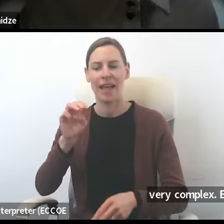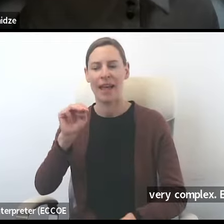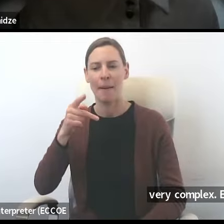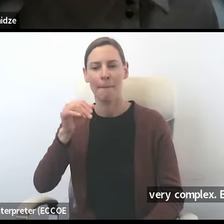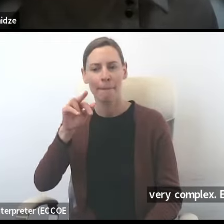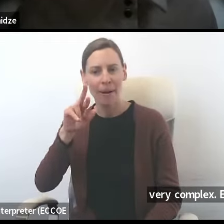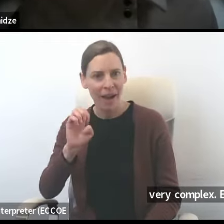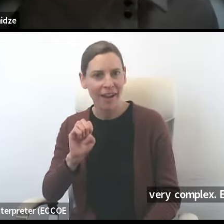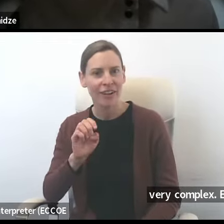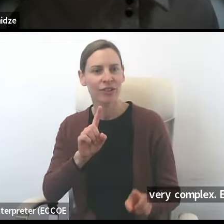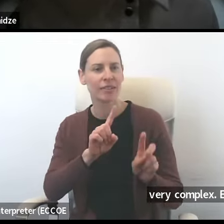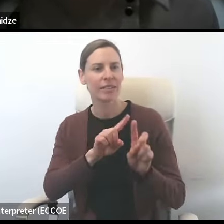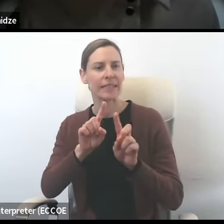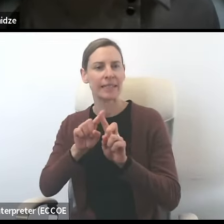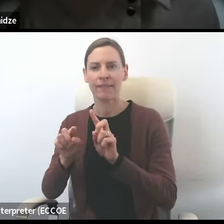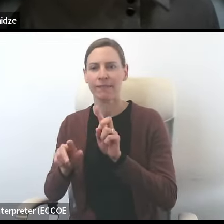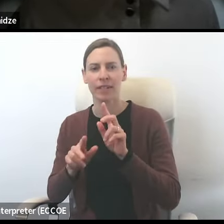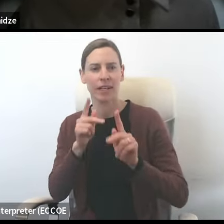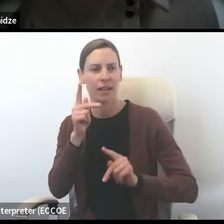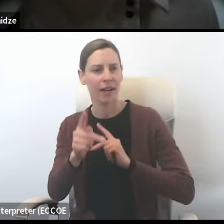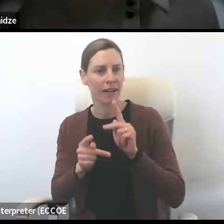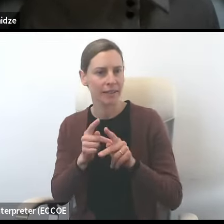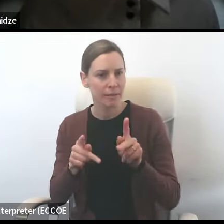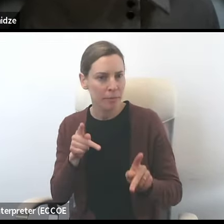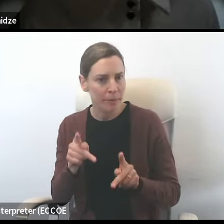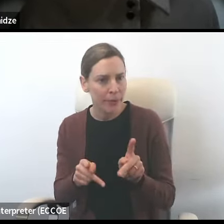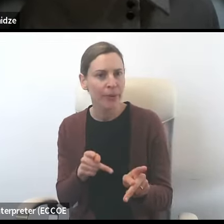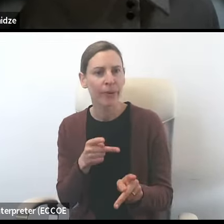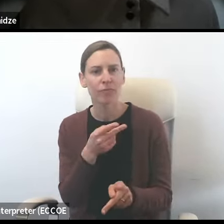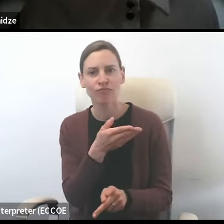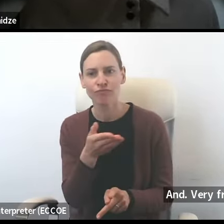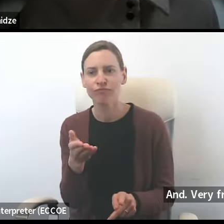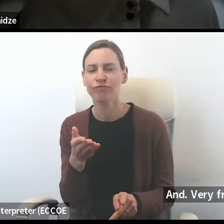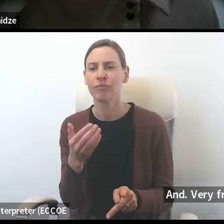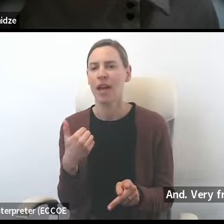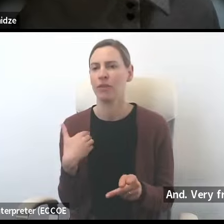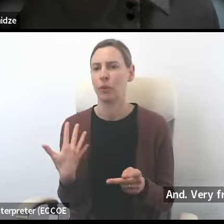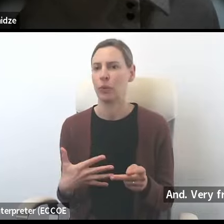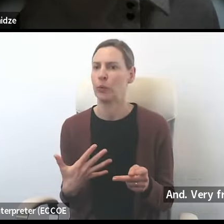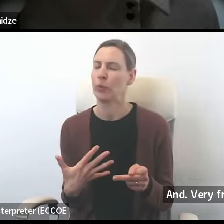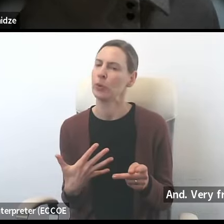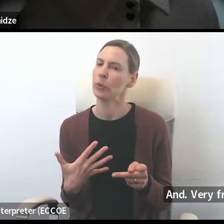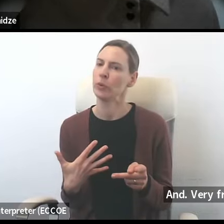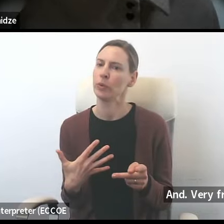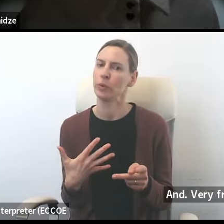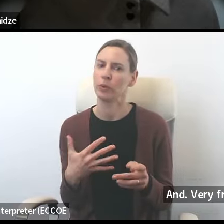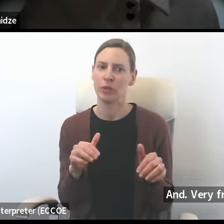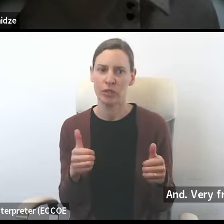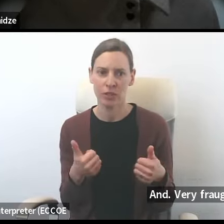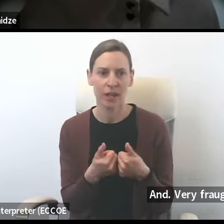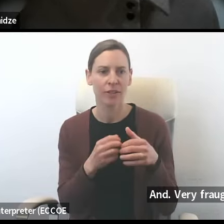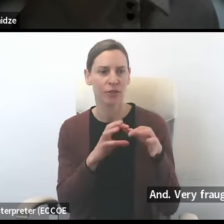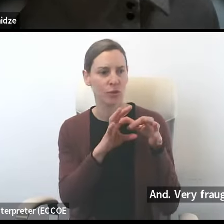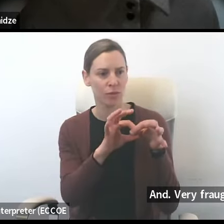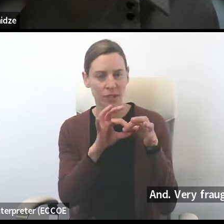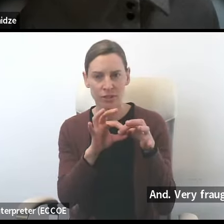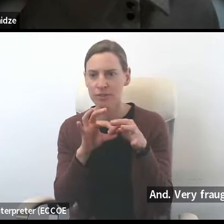and very fraught relationships between all of the peoples who have been living